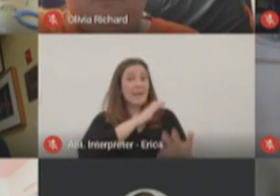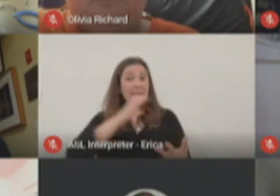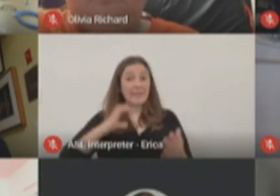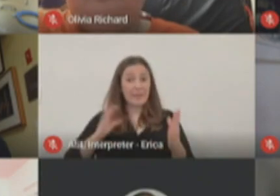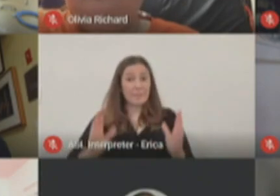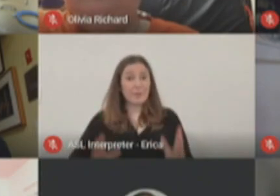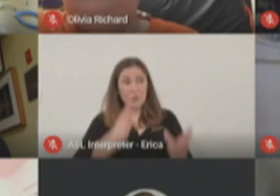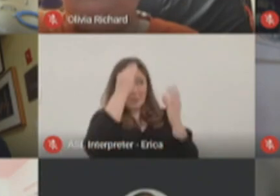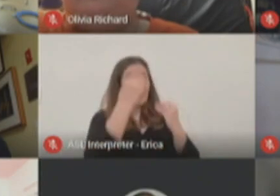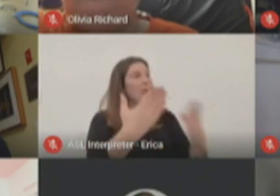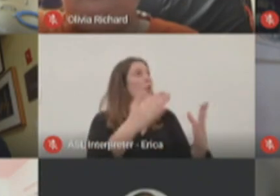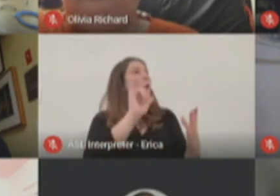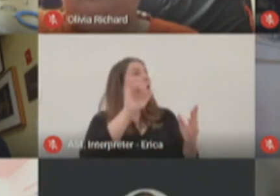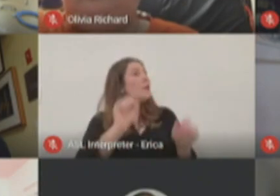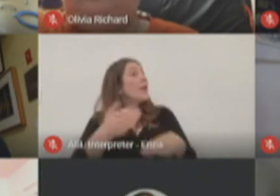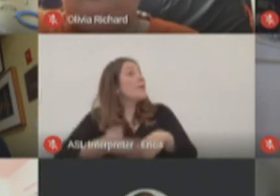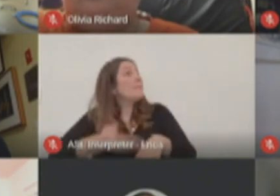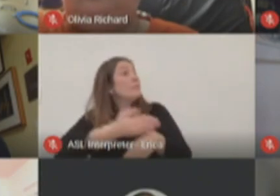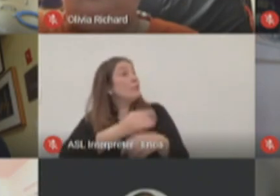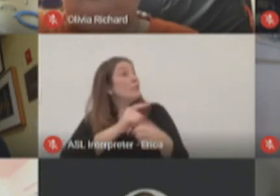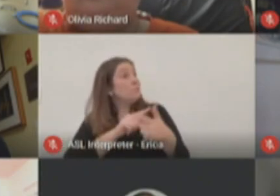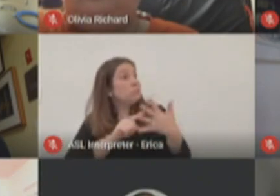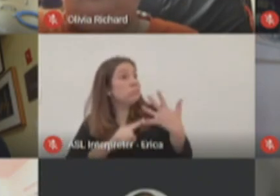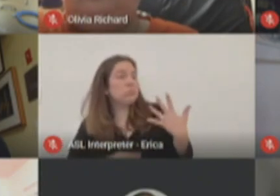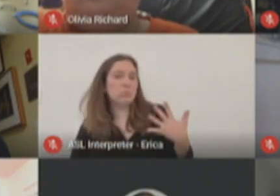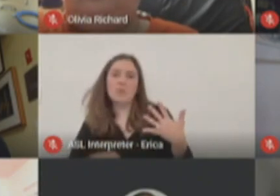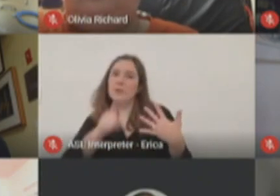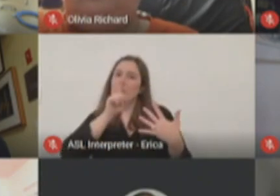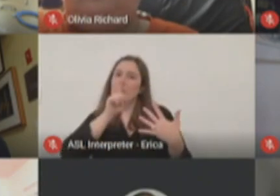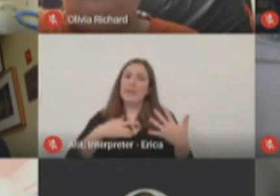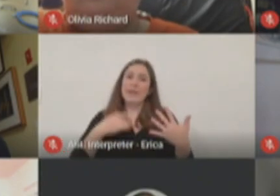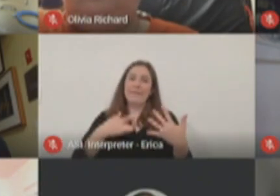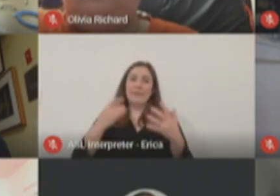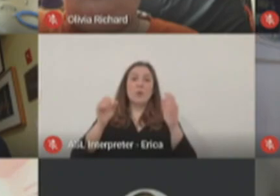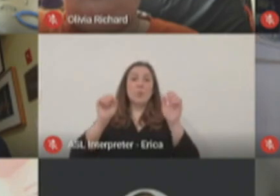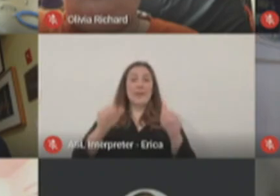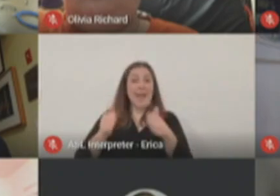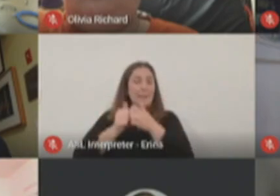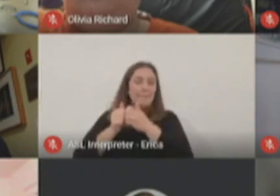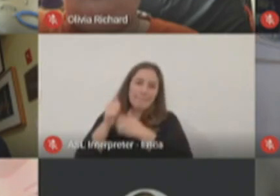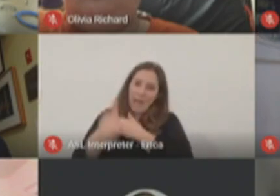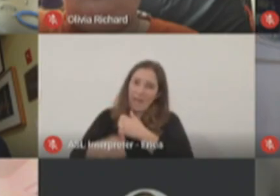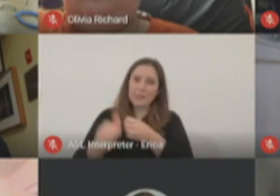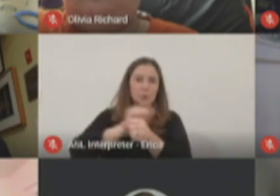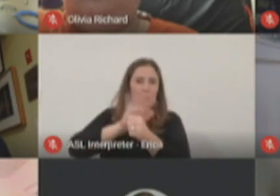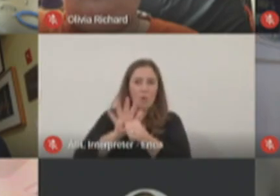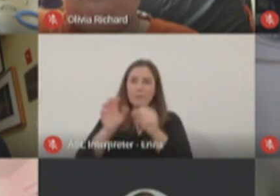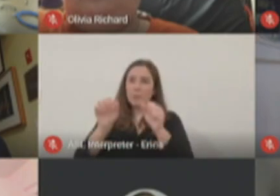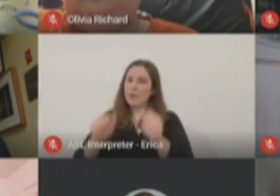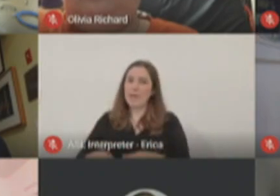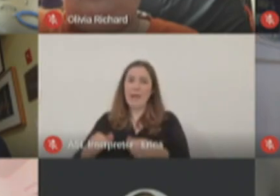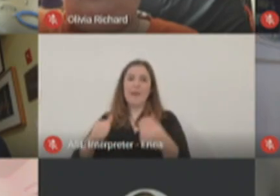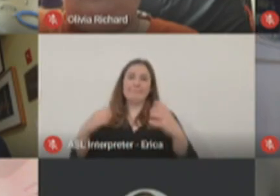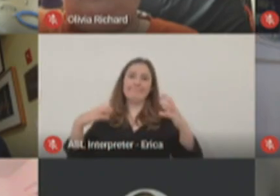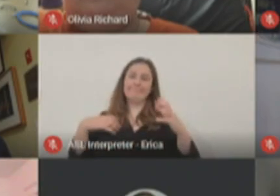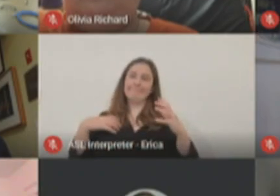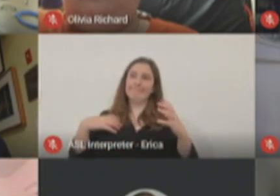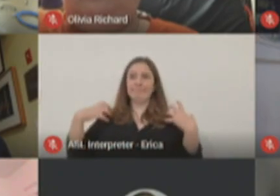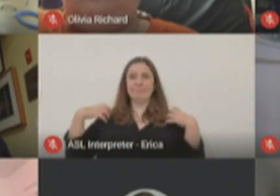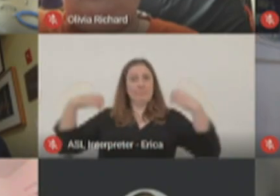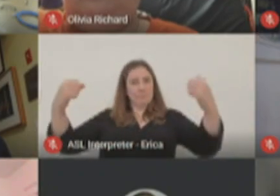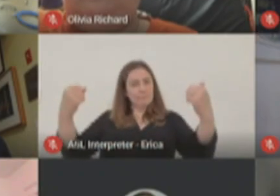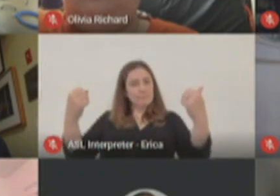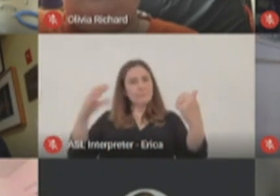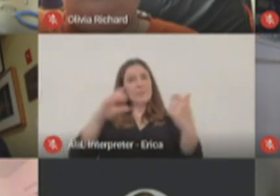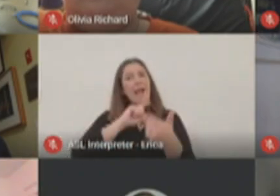that we can get to the light at the end of this tunnel, get past COVID, and be able to do the many things that I know we all want to be able to